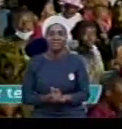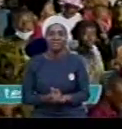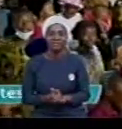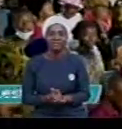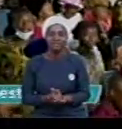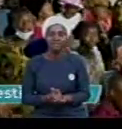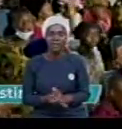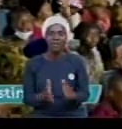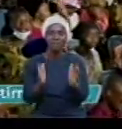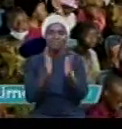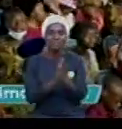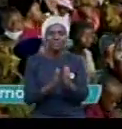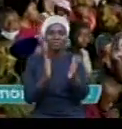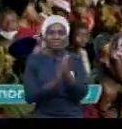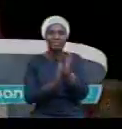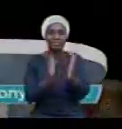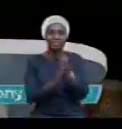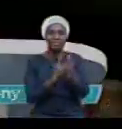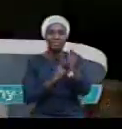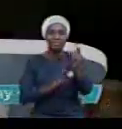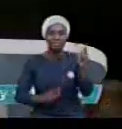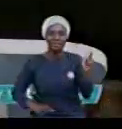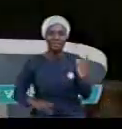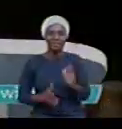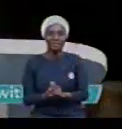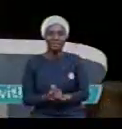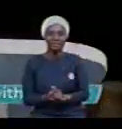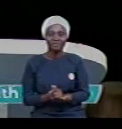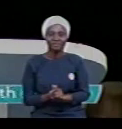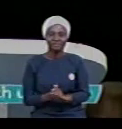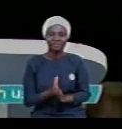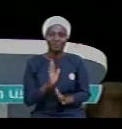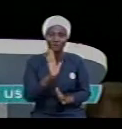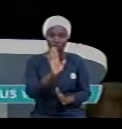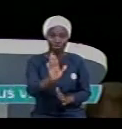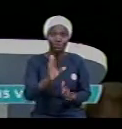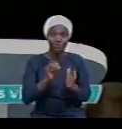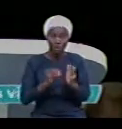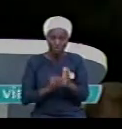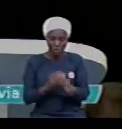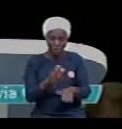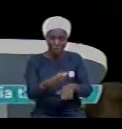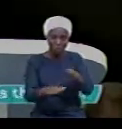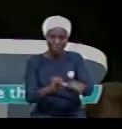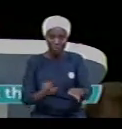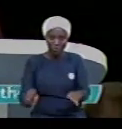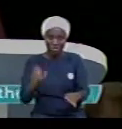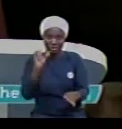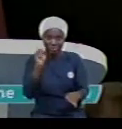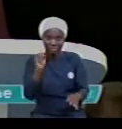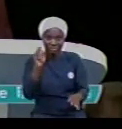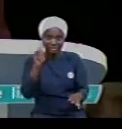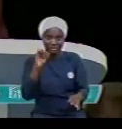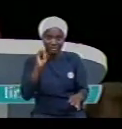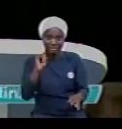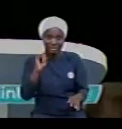Praise the Lord. Your own walking stick too will not go home with you. If you are there